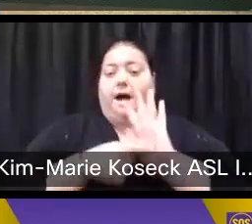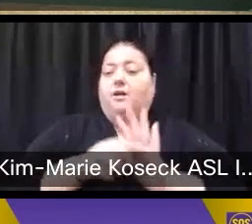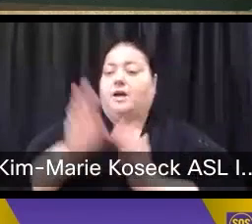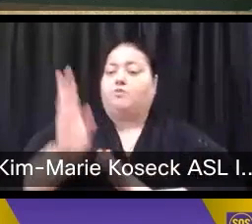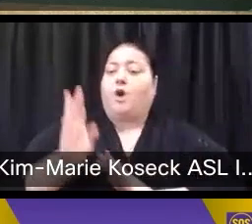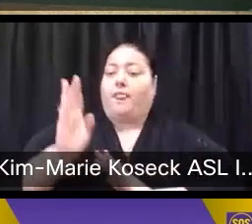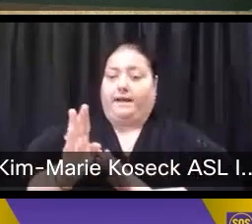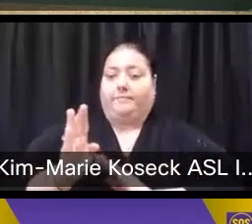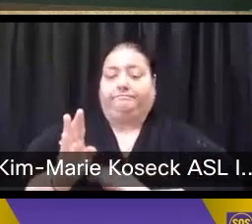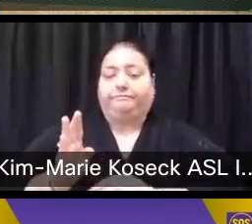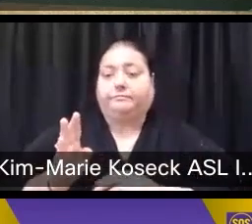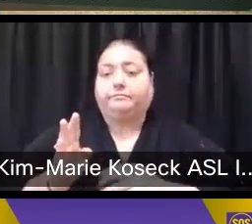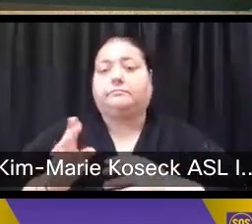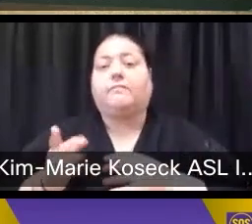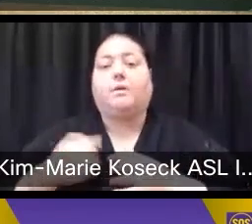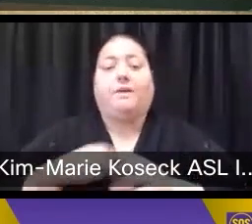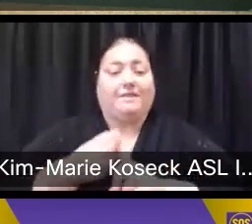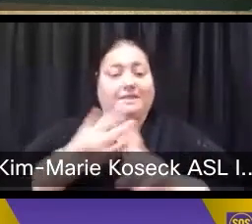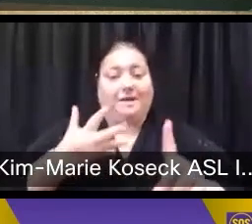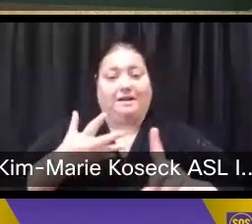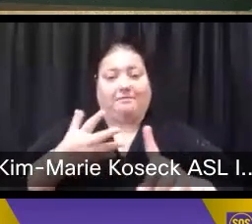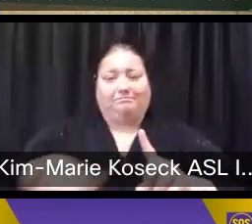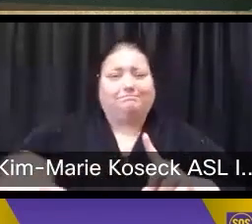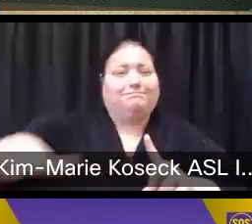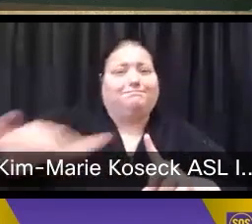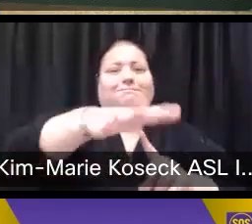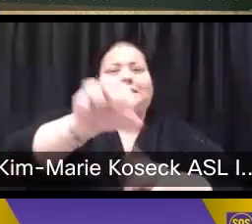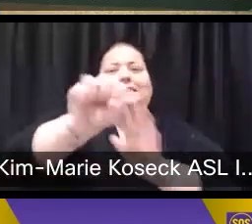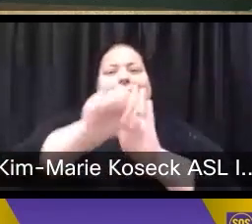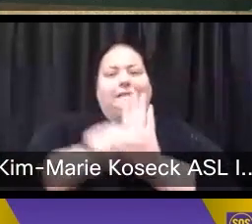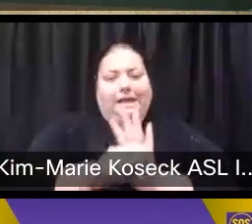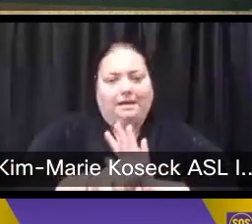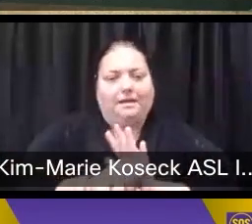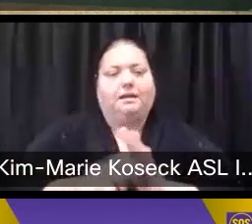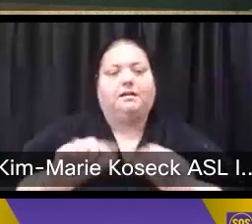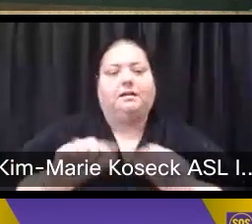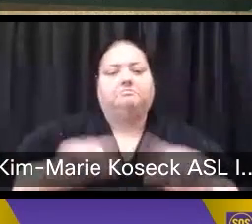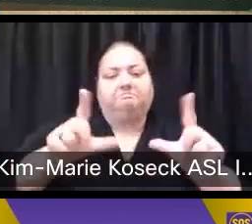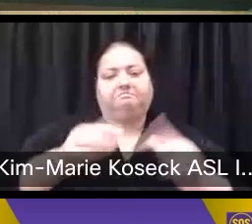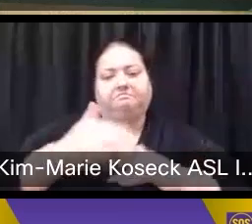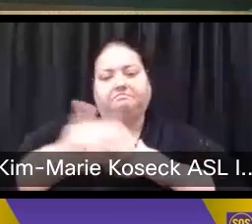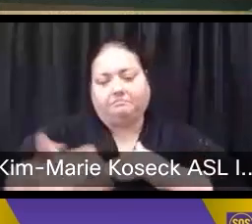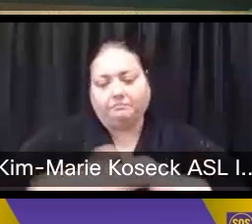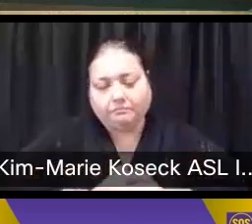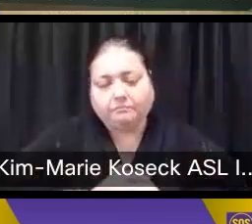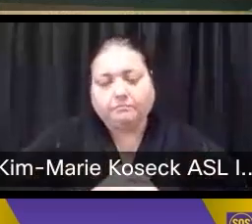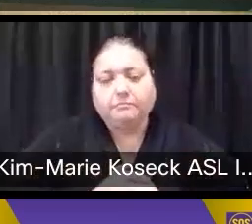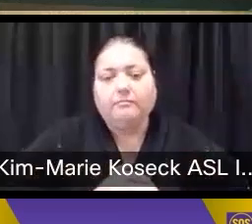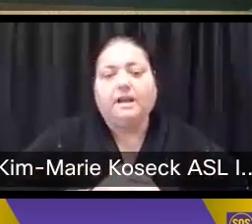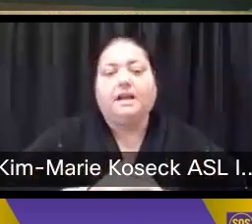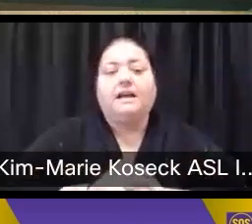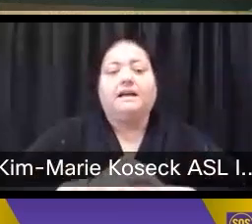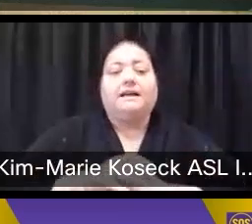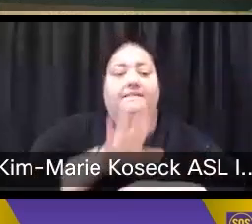Brooklyn, we have now expanded this program across the state. Next slide, please. So there are now